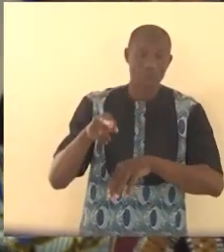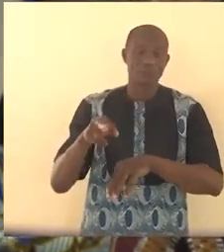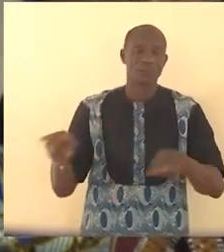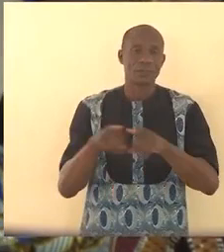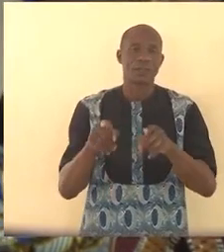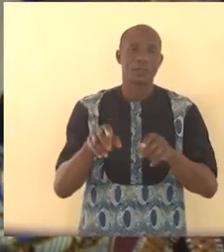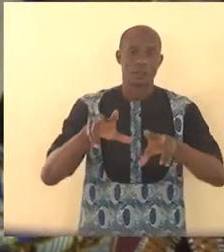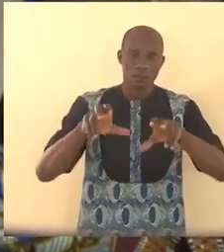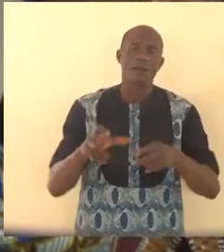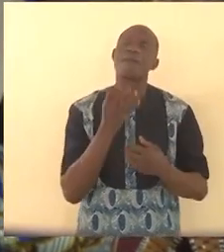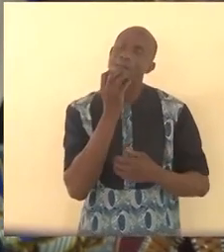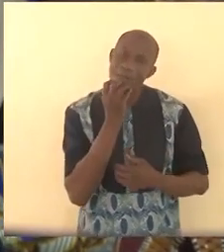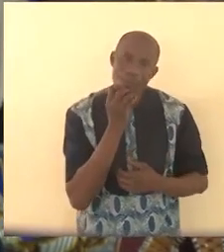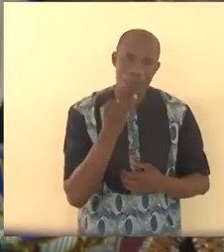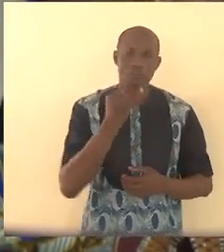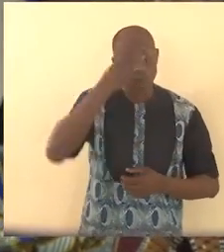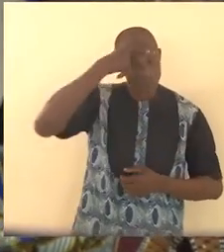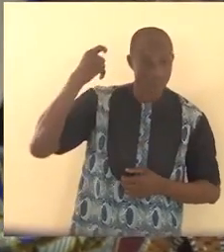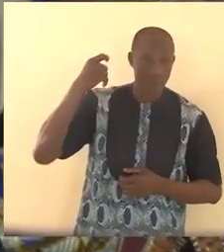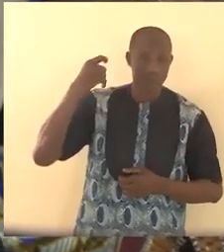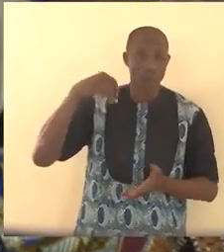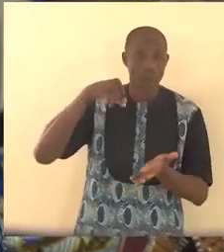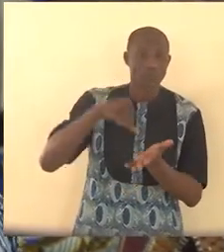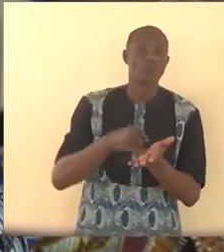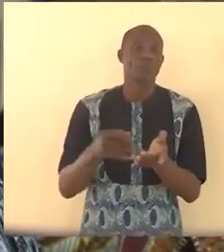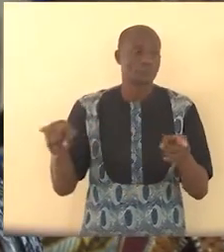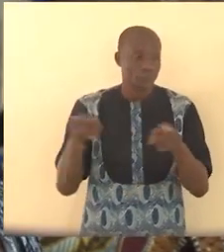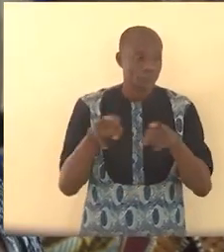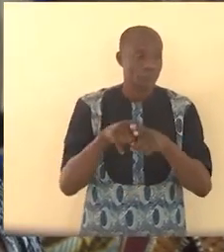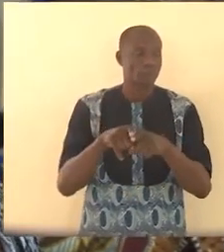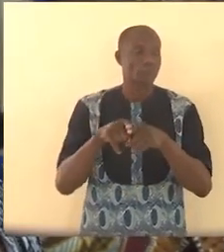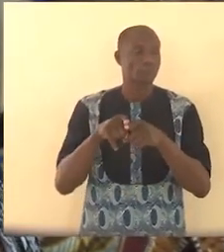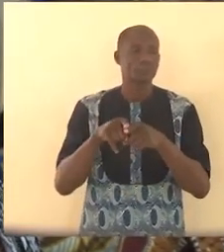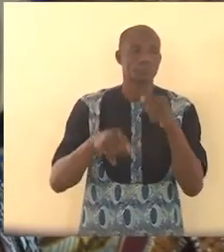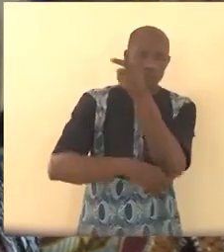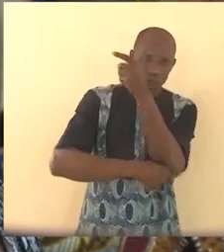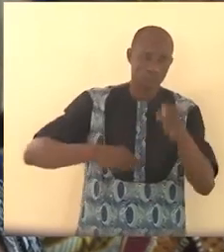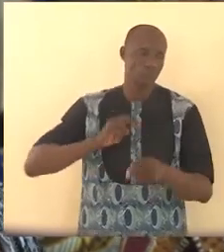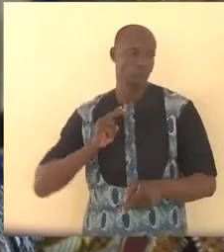greed and avarice as idolatry is because it also robs us of